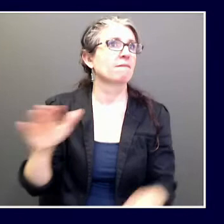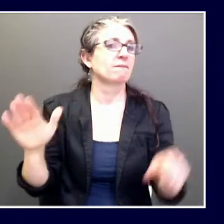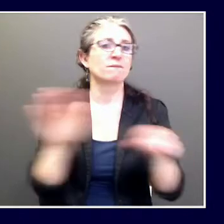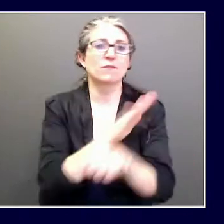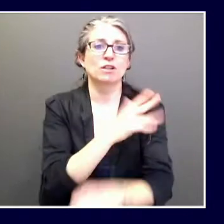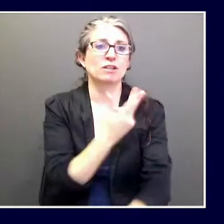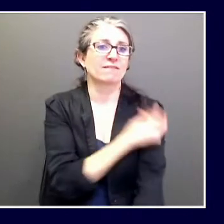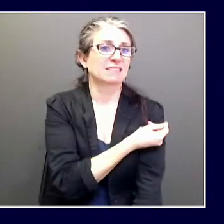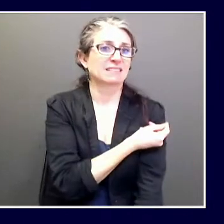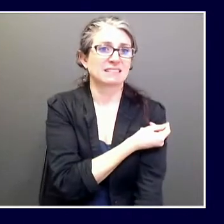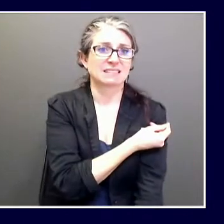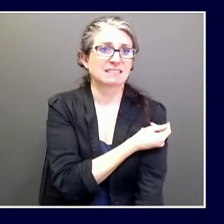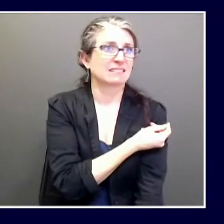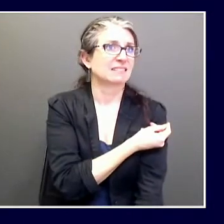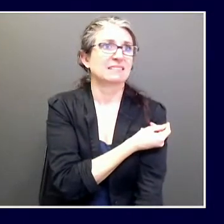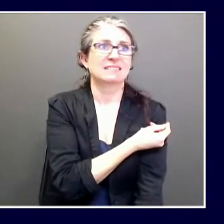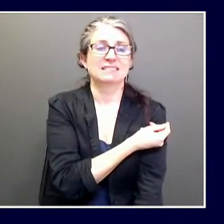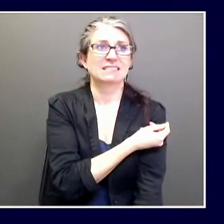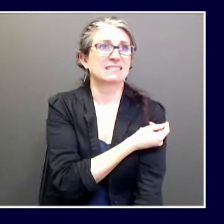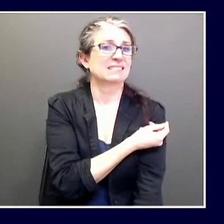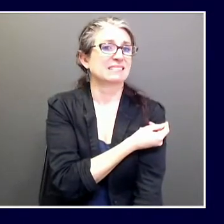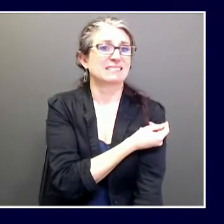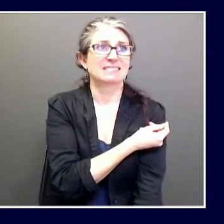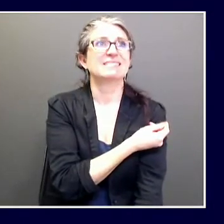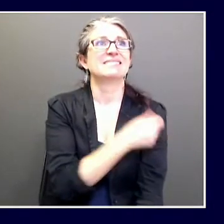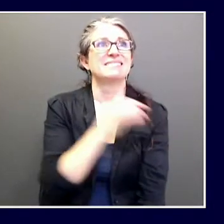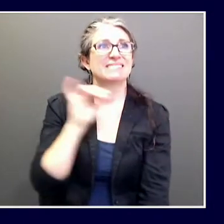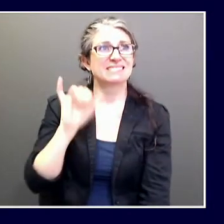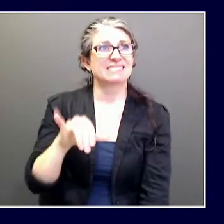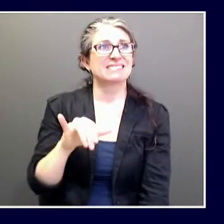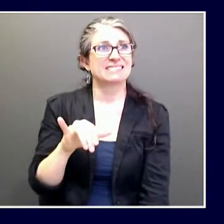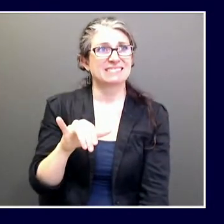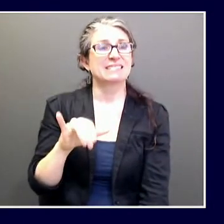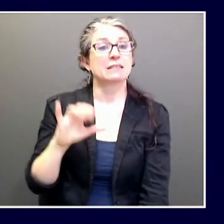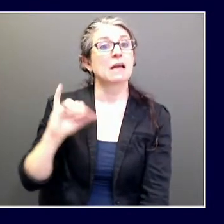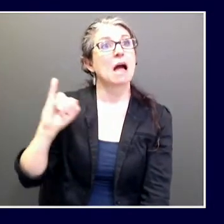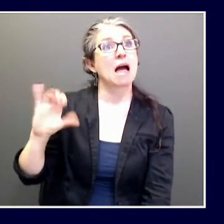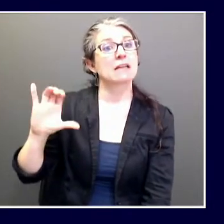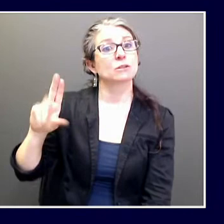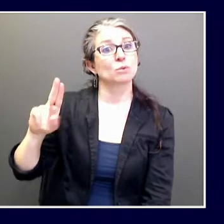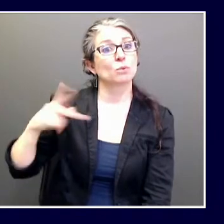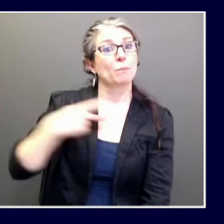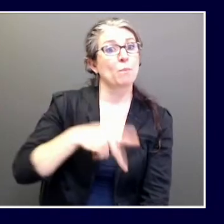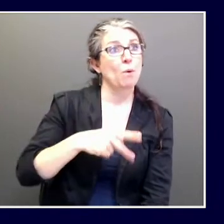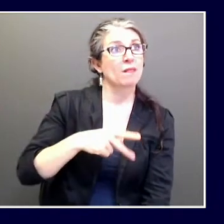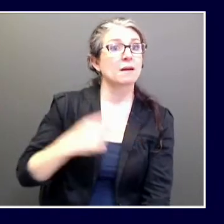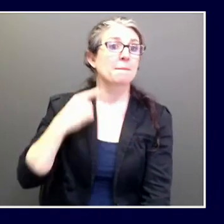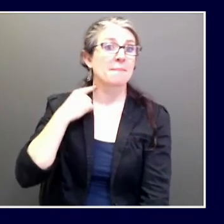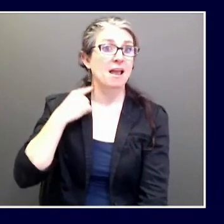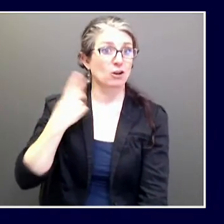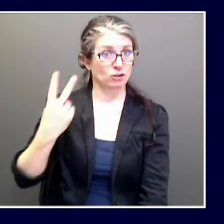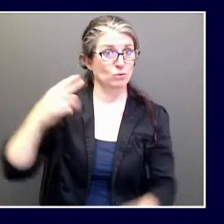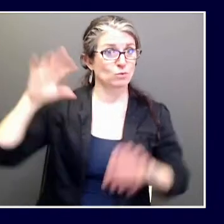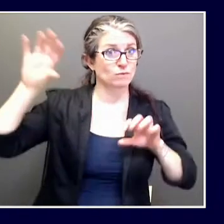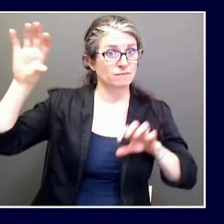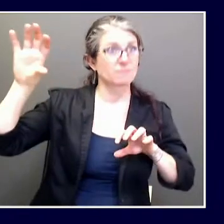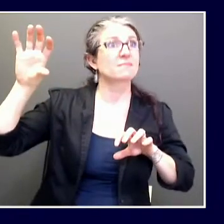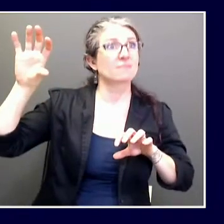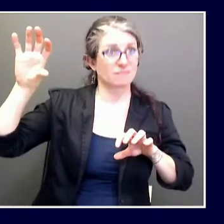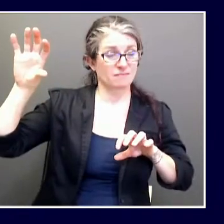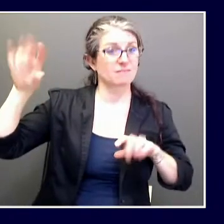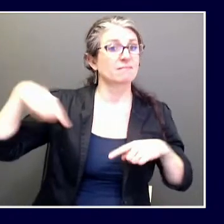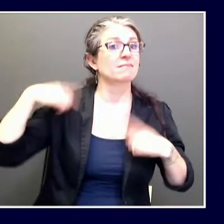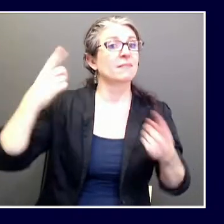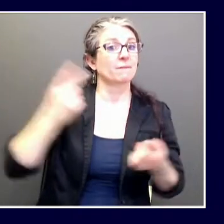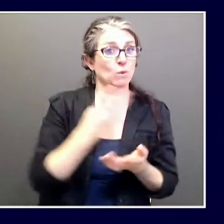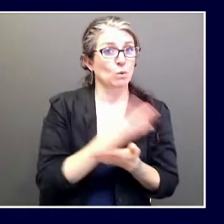few weeks, the two largest ICUs in Maine, in Portland and Bangor, at certain points over the last few weeks, reported